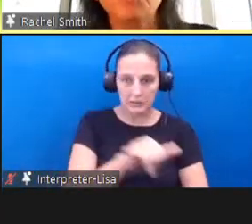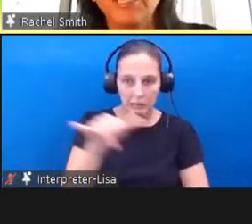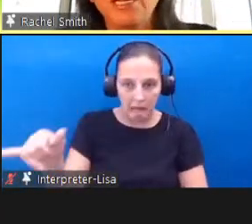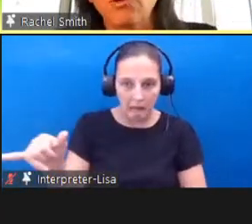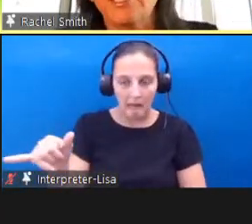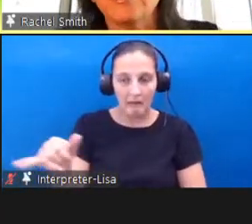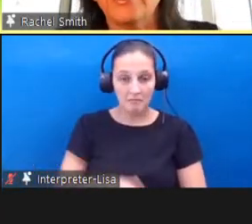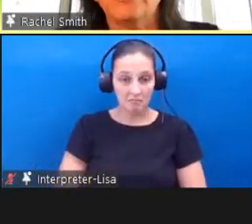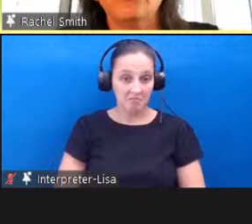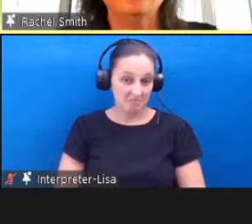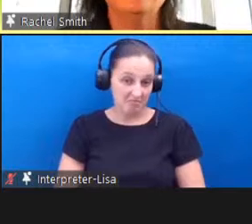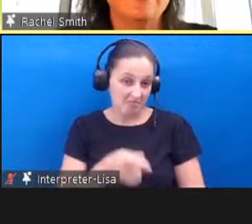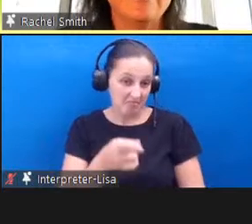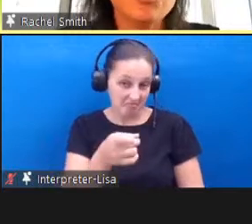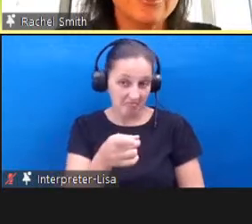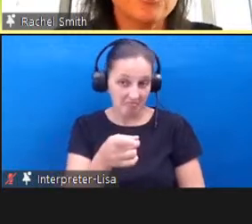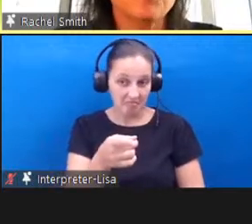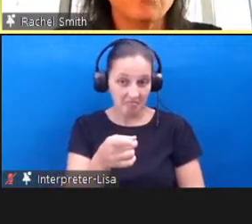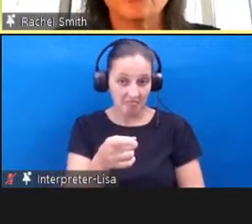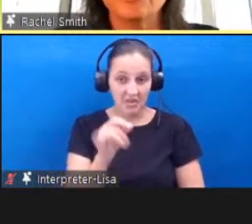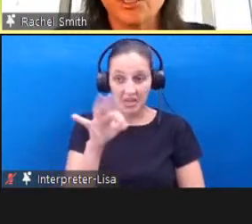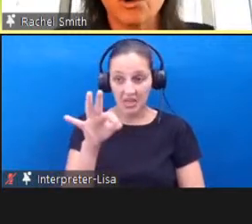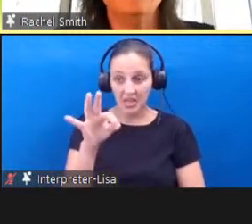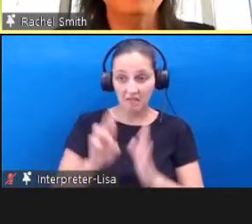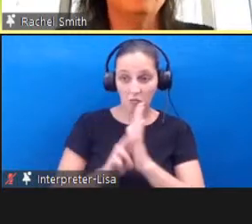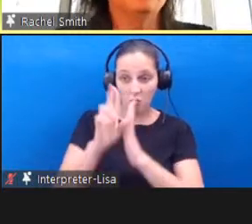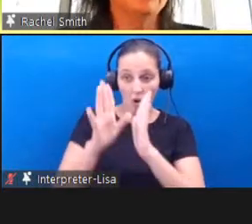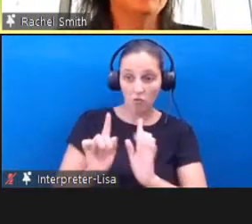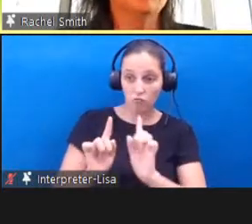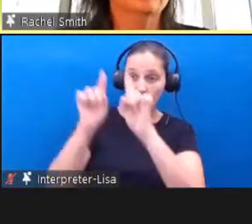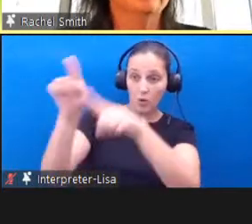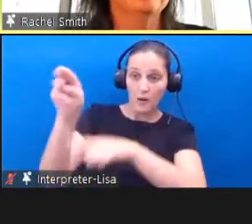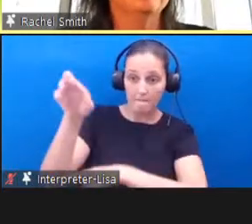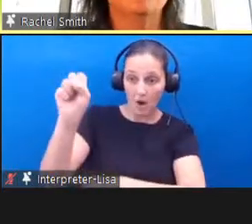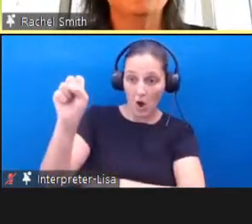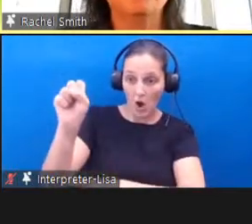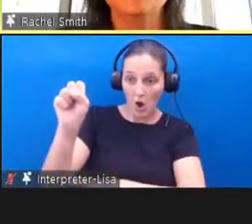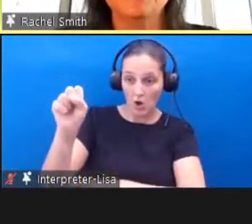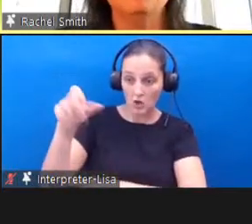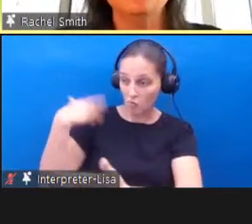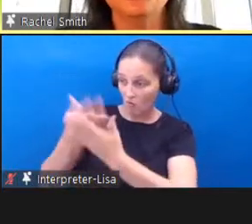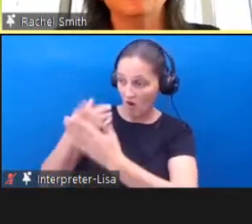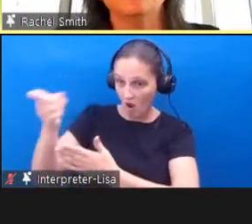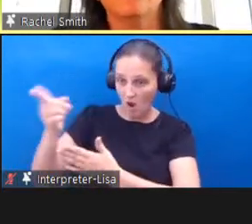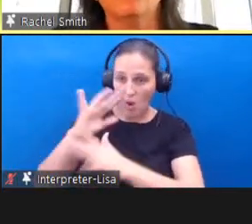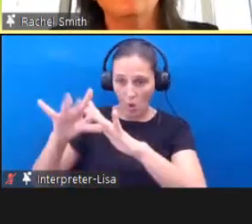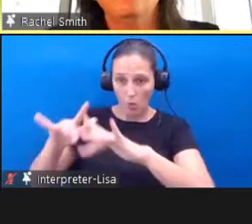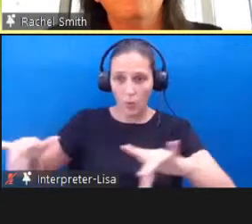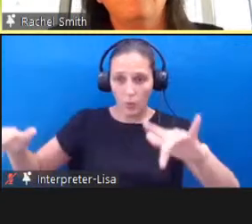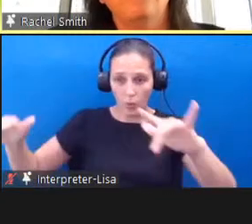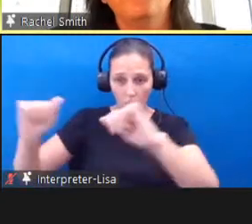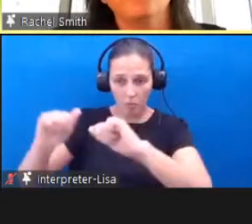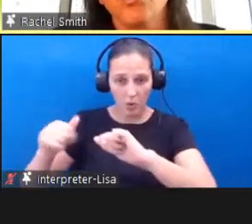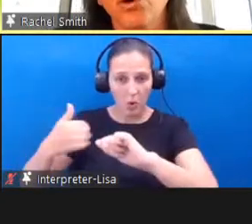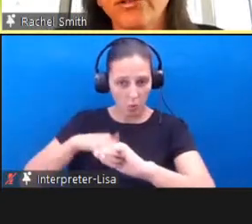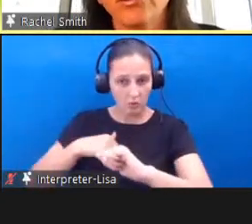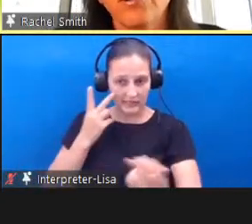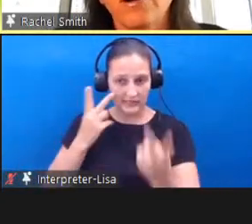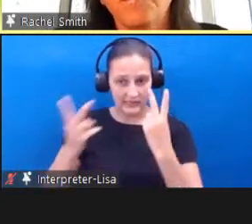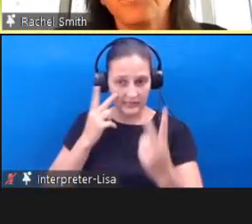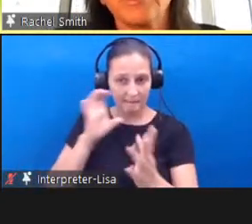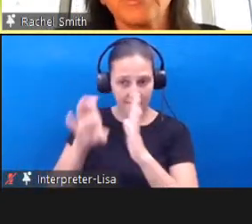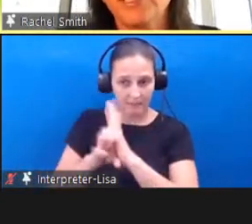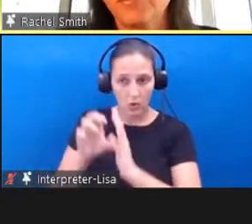could this be what it's like? If we send astronauts to Mars, it's going to be a pretty stark landscape. And we've seen images now of the